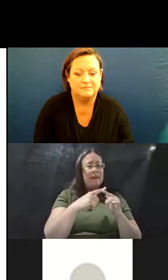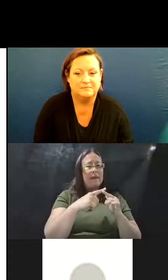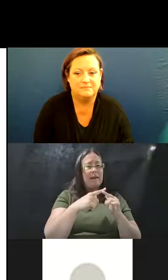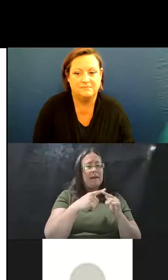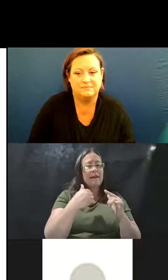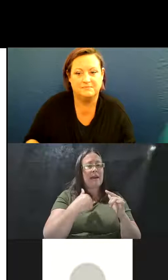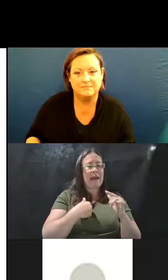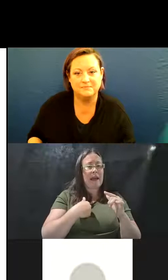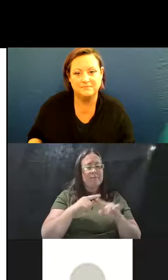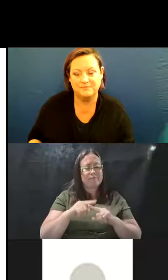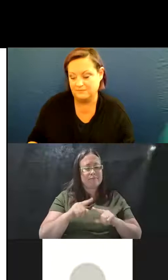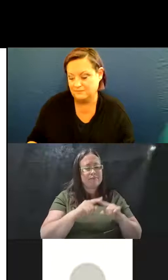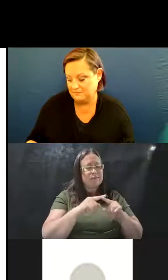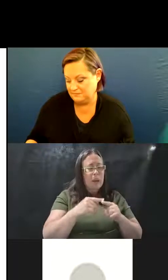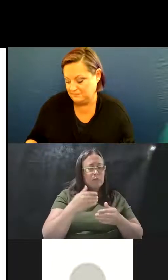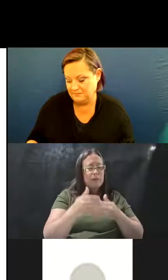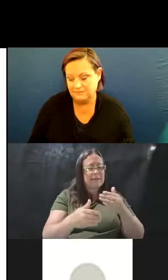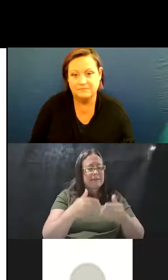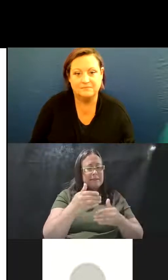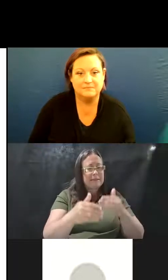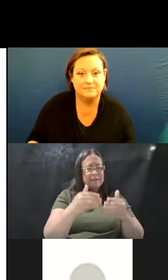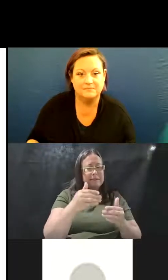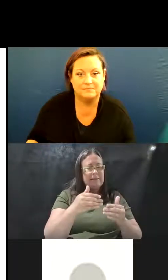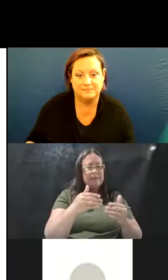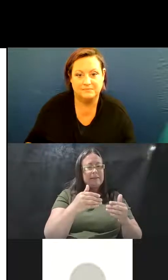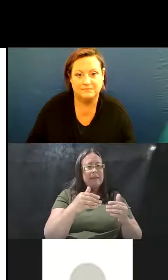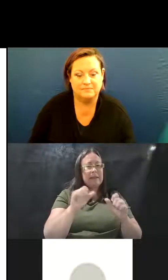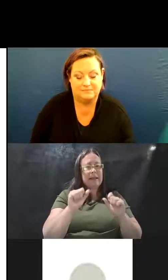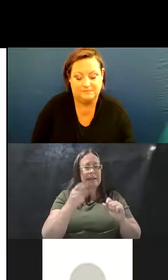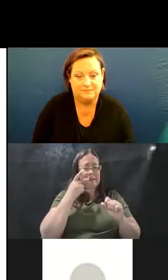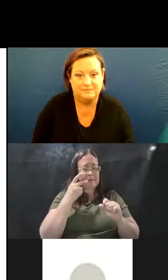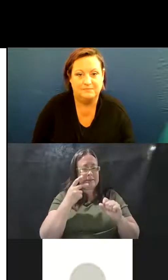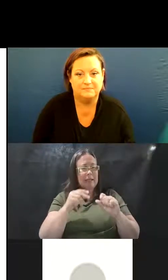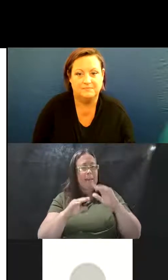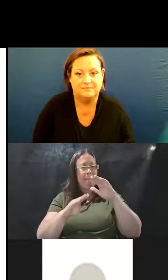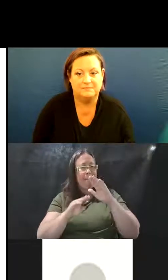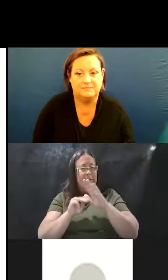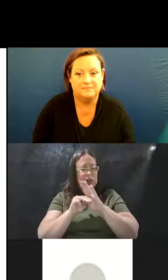various processing intermediates, and you see the mature RNA at the very bottom.